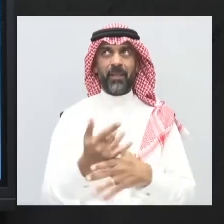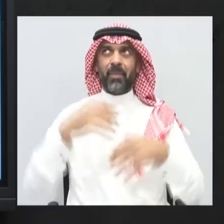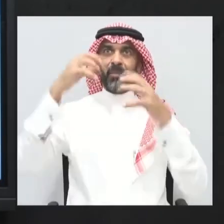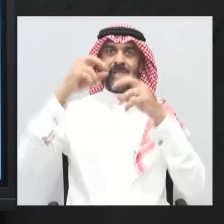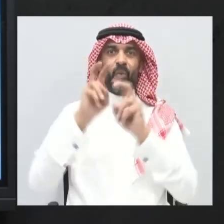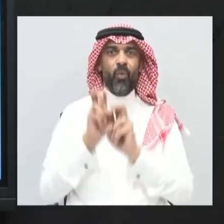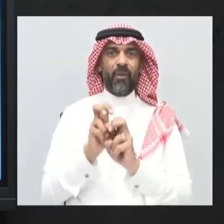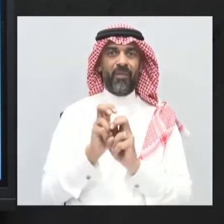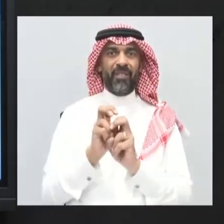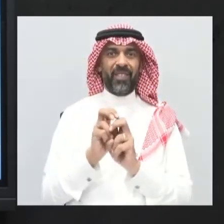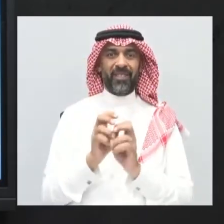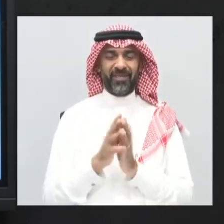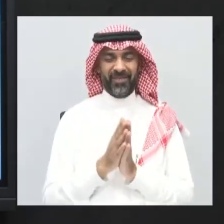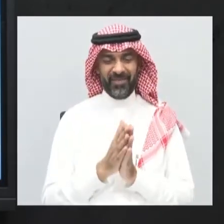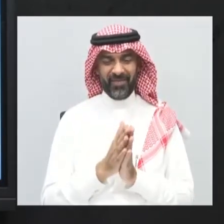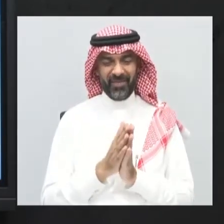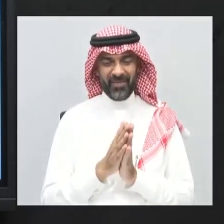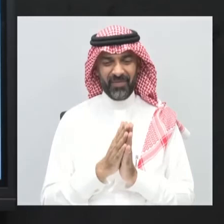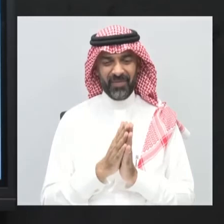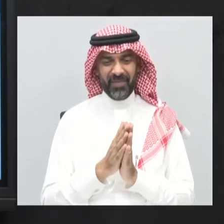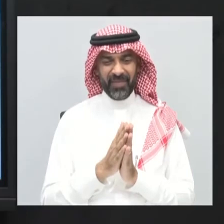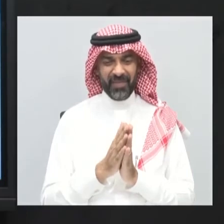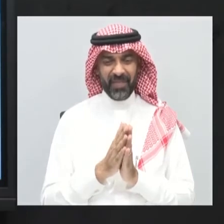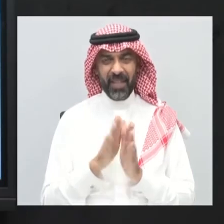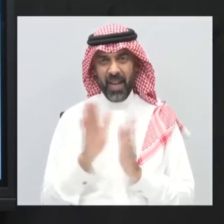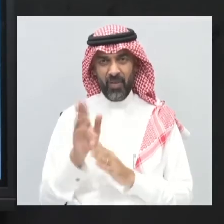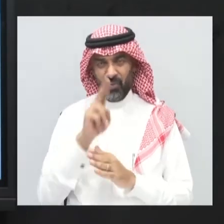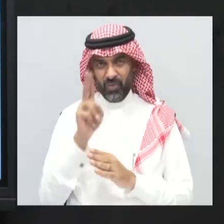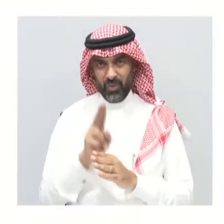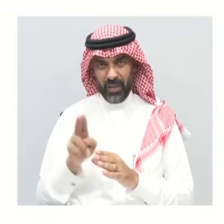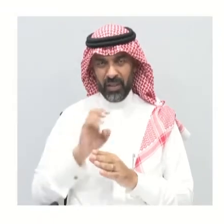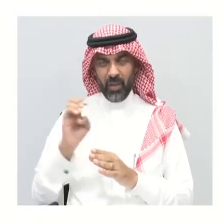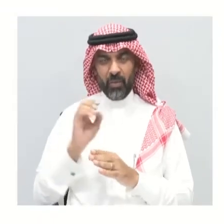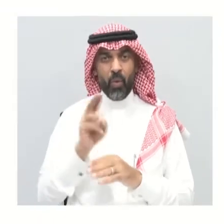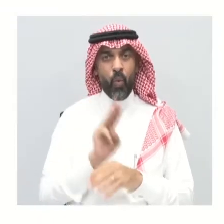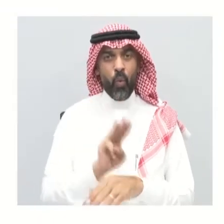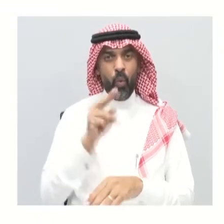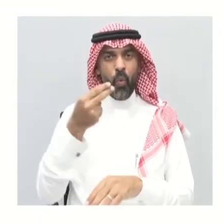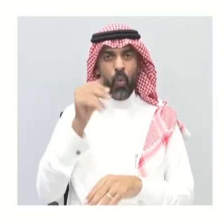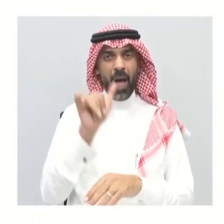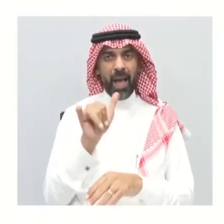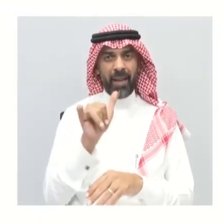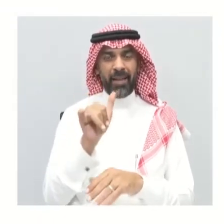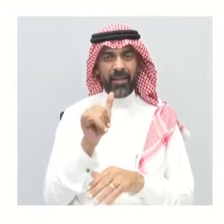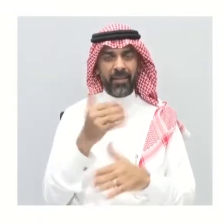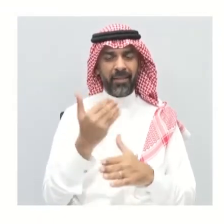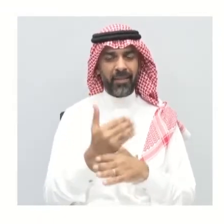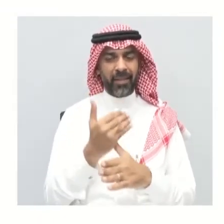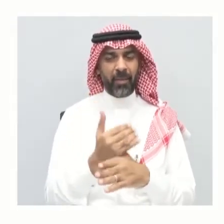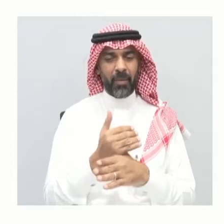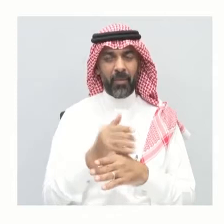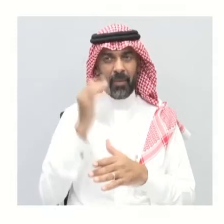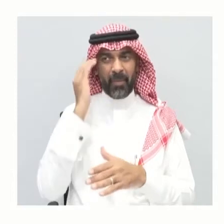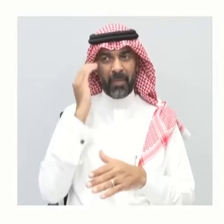Now we know why weather is important. We'll talk more about this later. Now, why did Judy and Lean stay home all week? Let's look at these